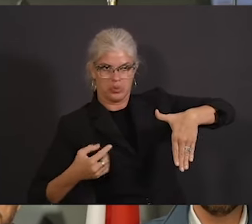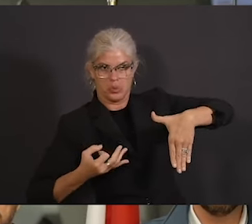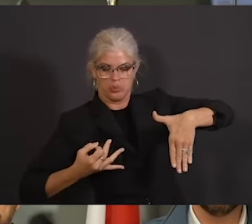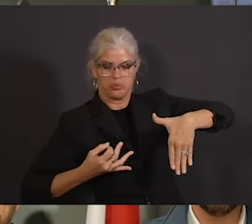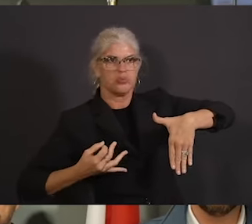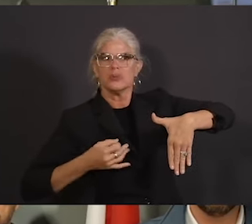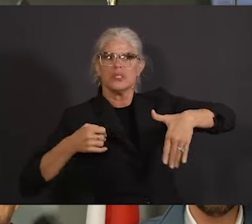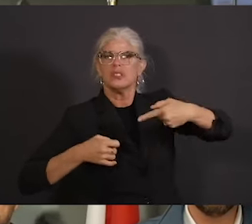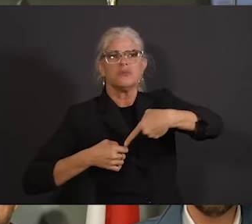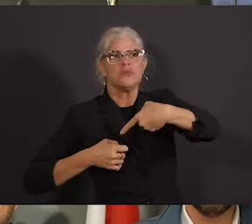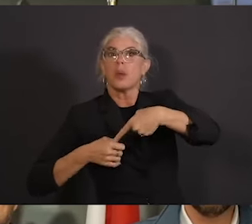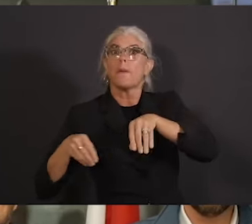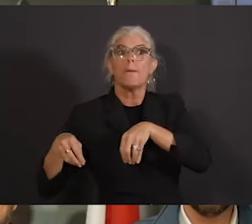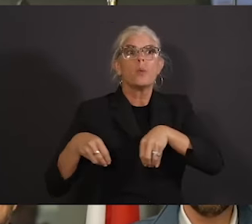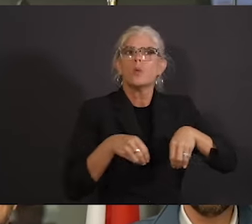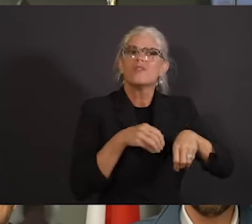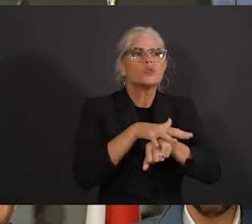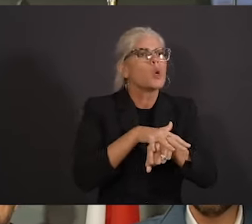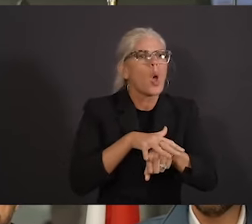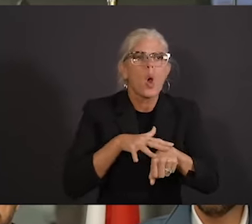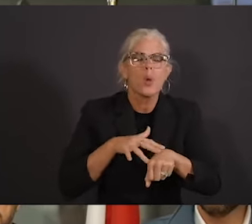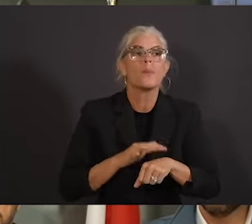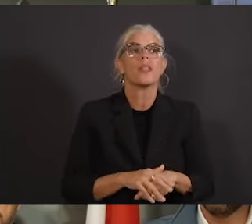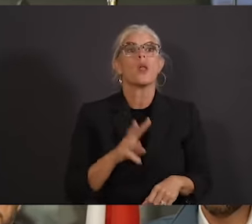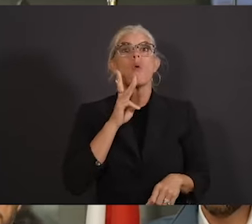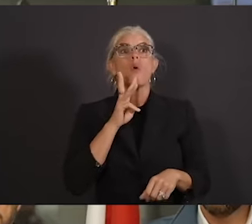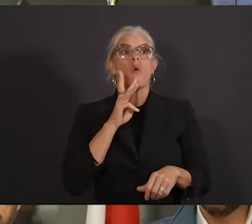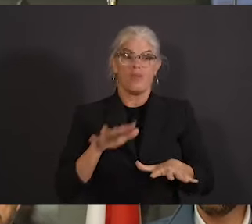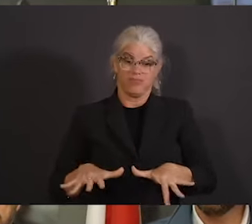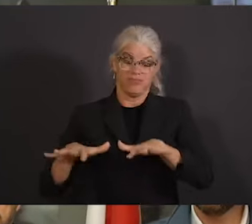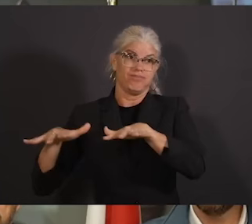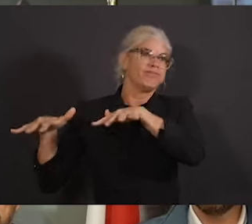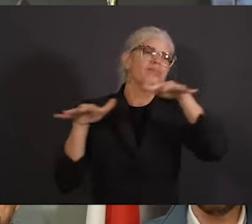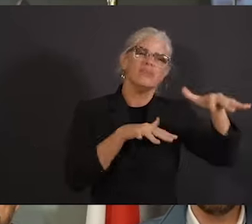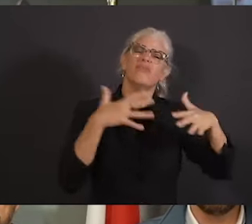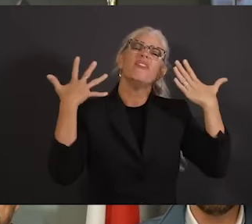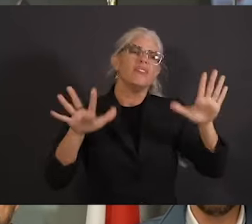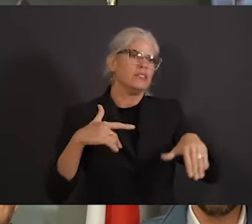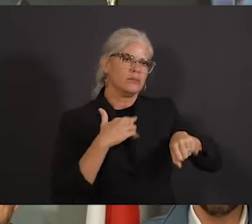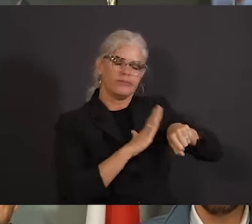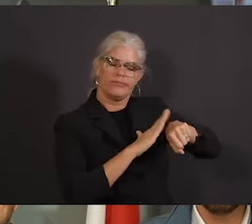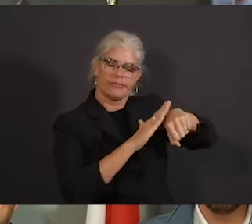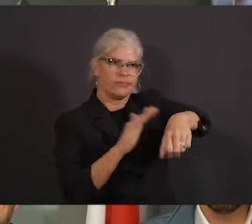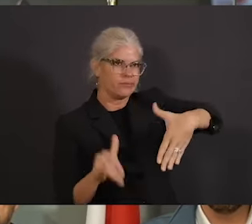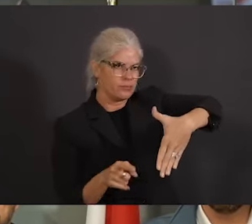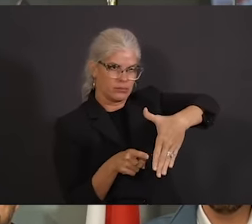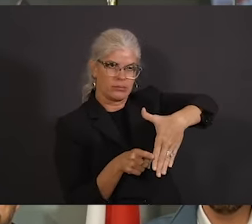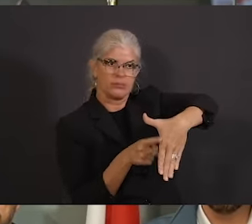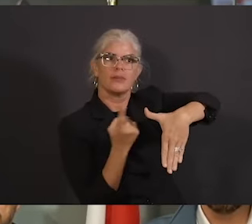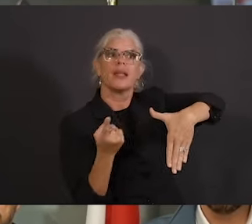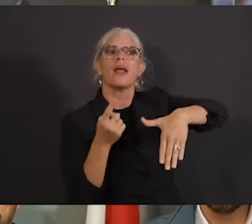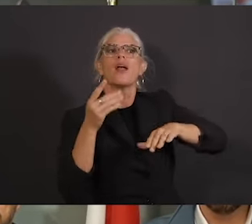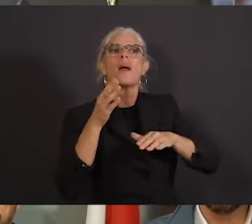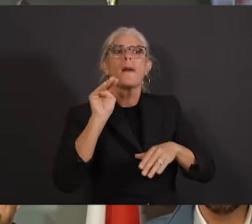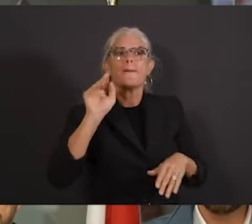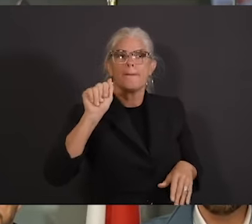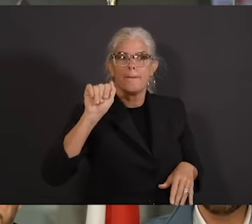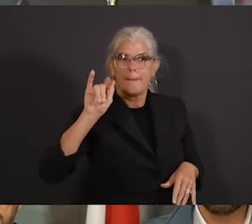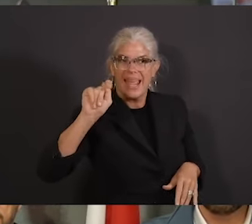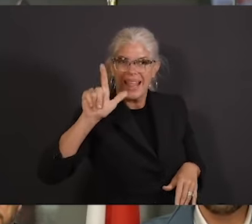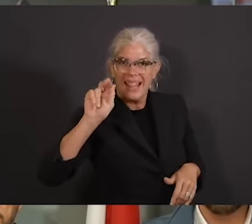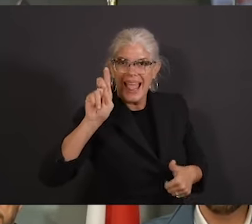forward. Storm surge watch has been issued for the Florida Gulf Coast from mainland Monroe County northward to the Suwannee